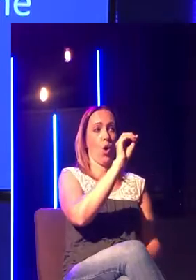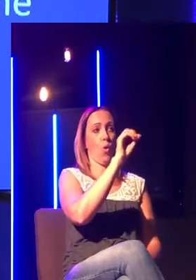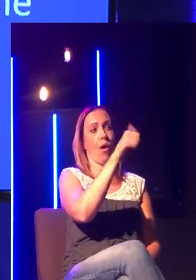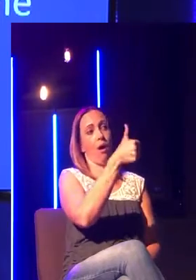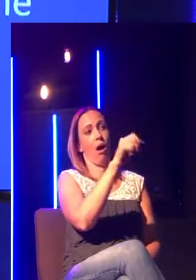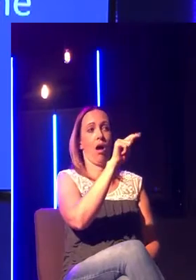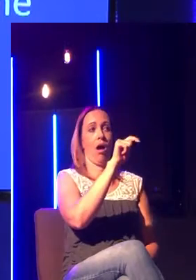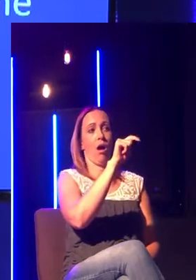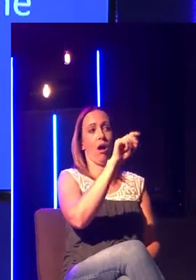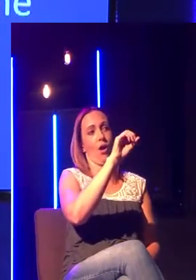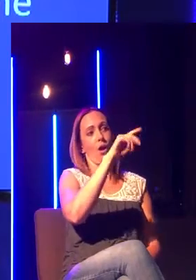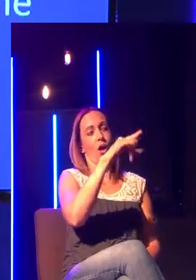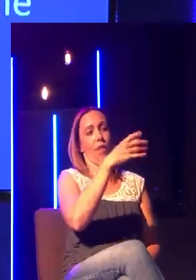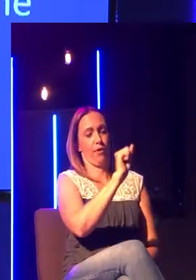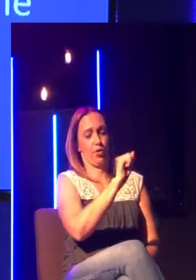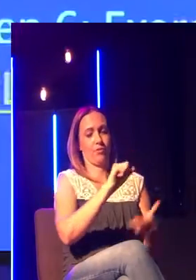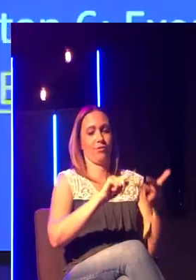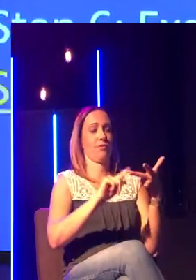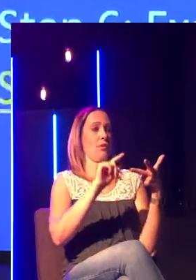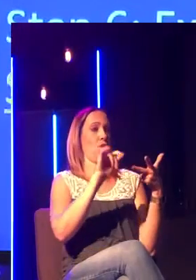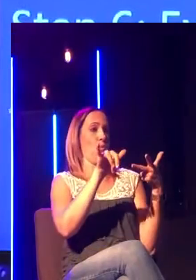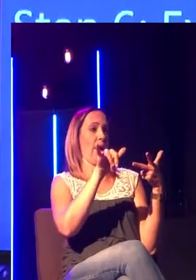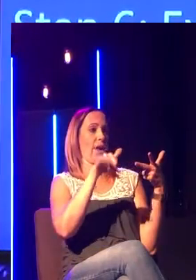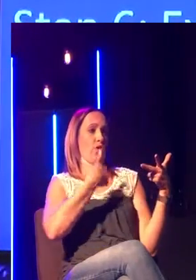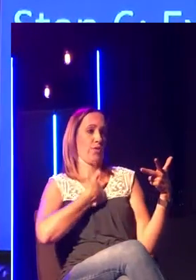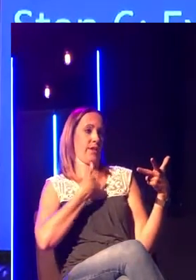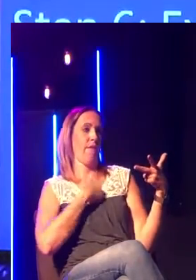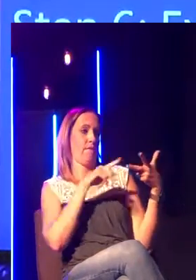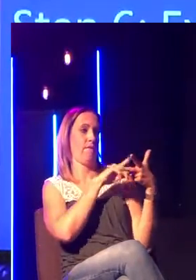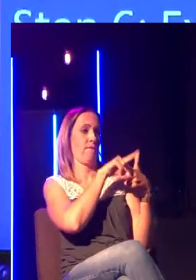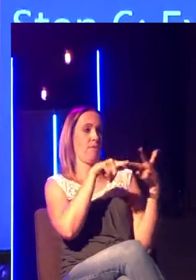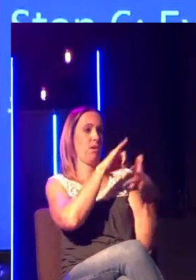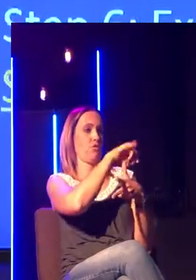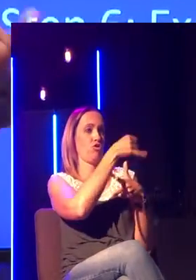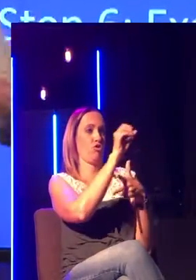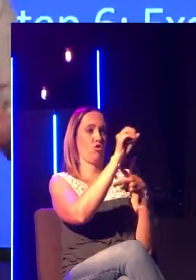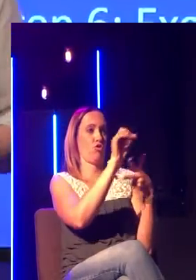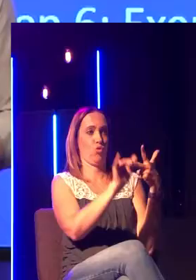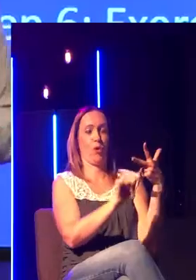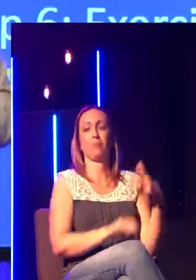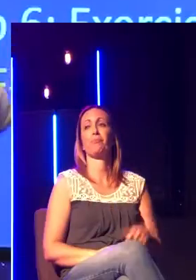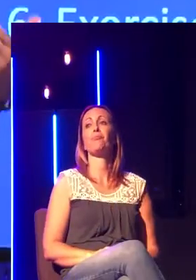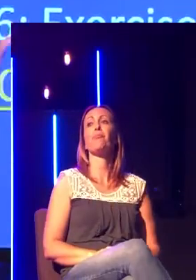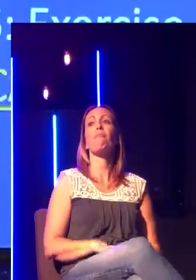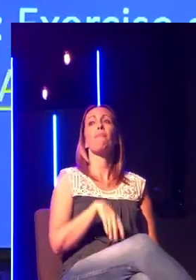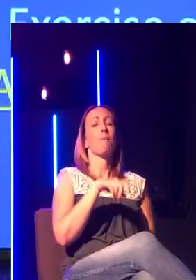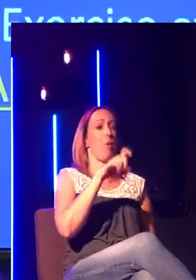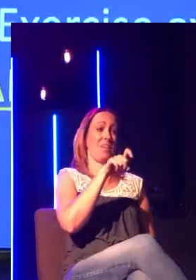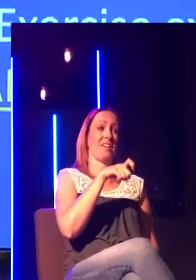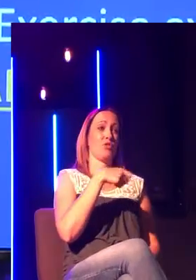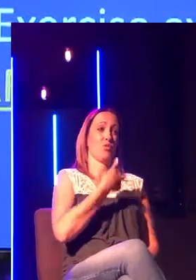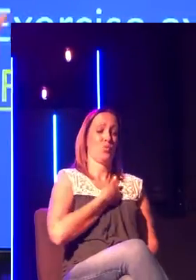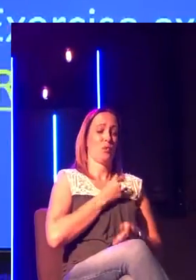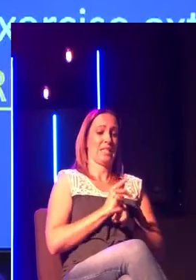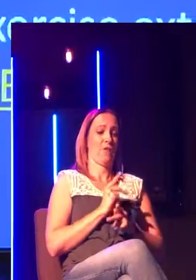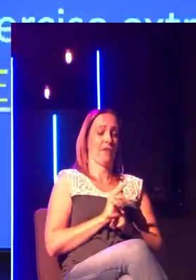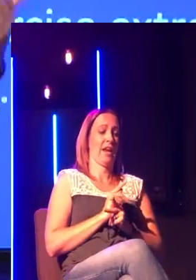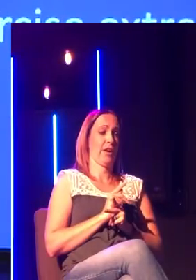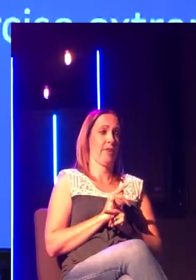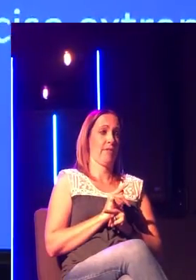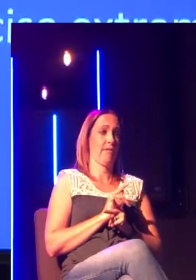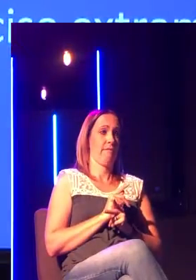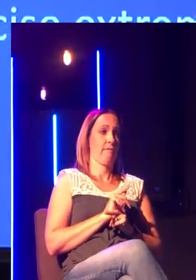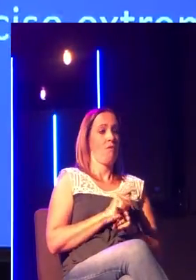joy. I do believe that to be true, but we do need to take care of ourselves in every way, emotionally, physically,